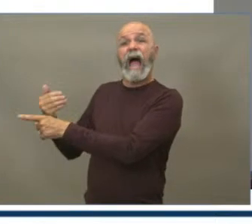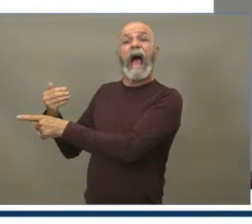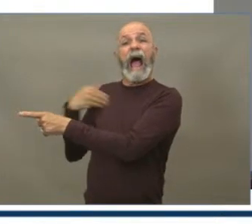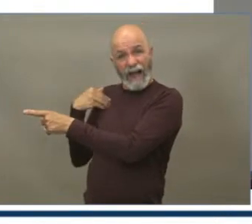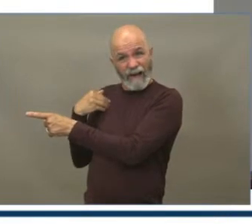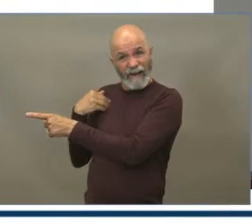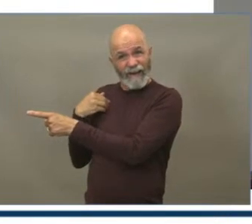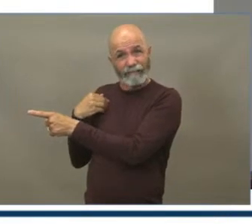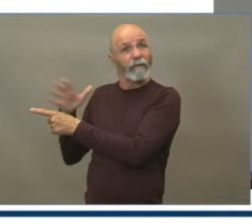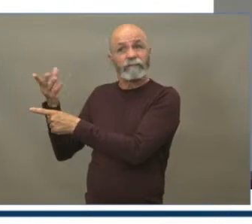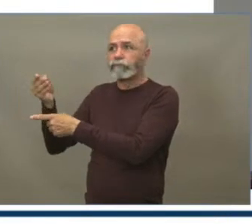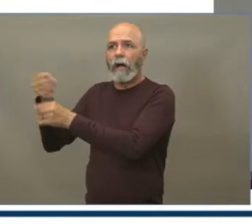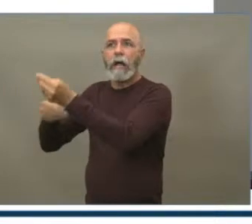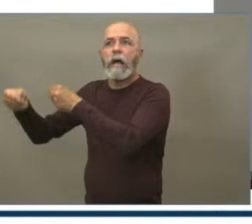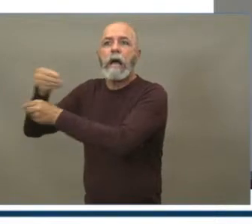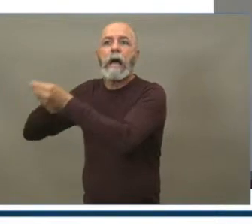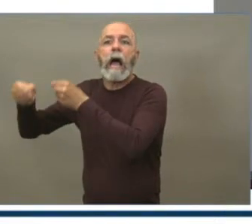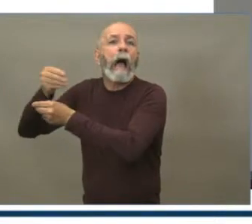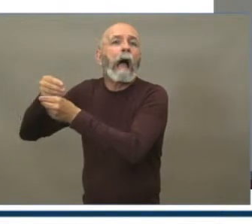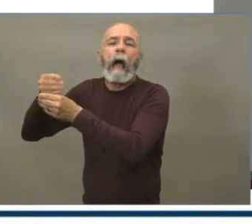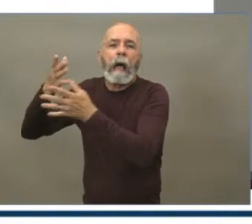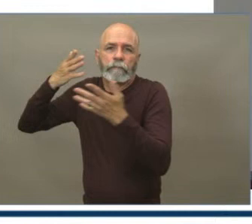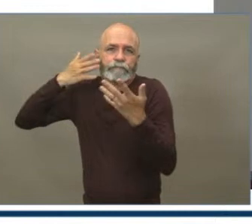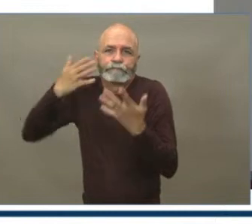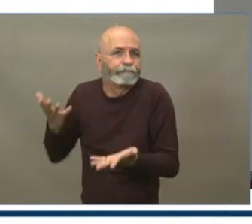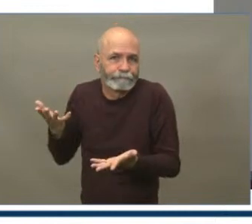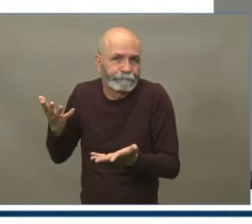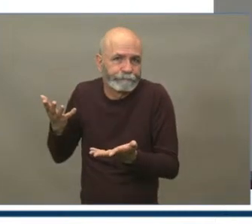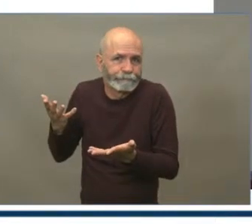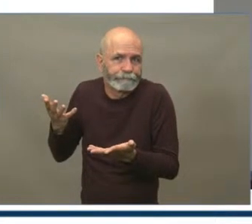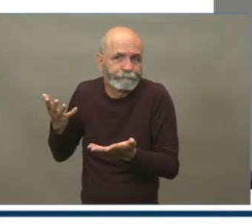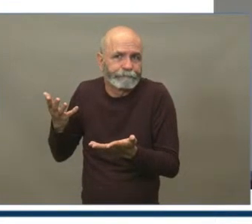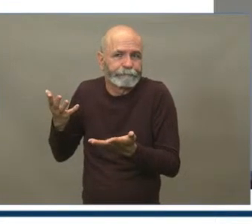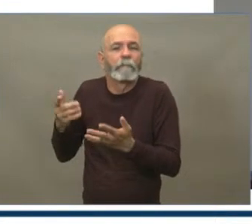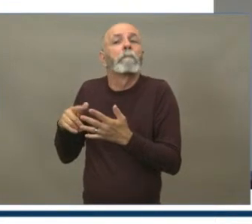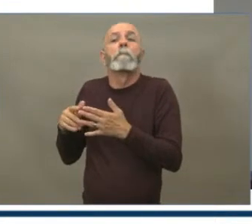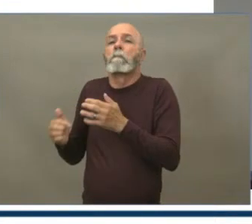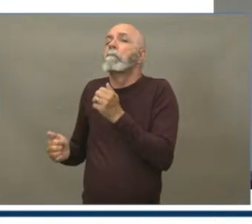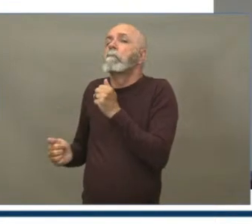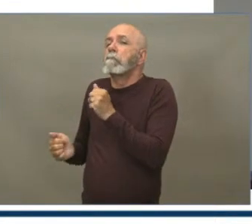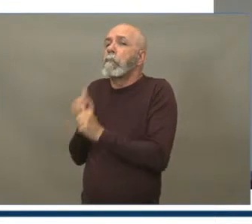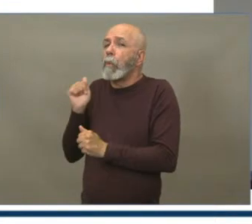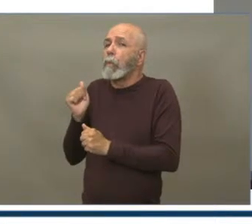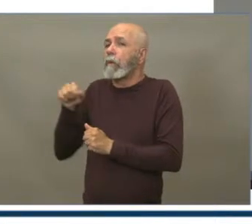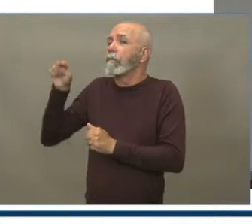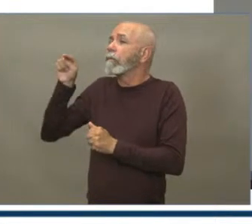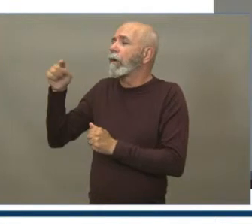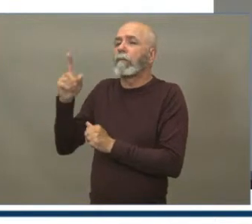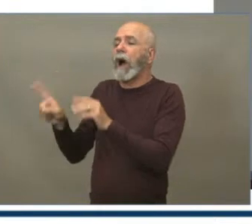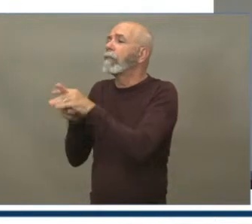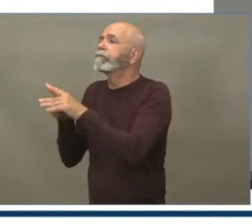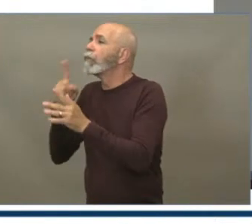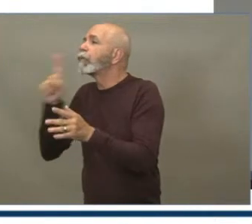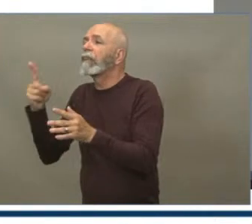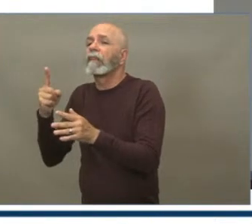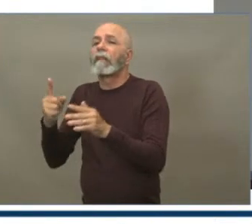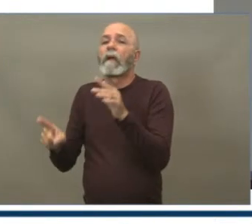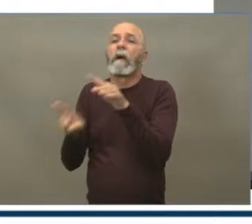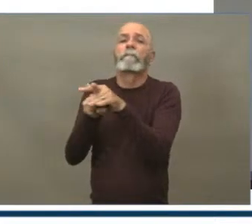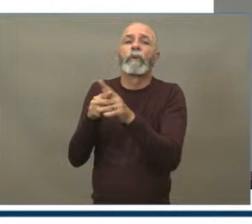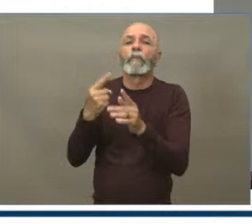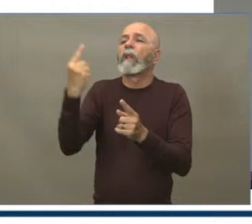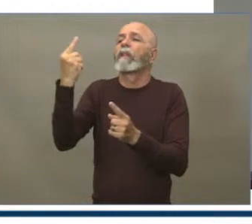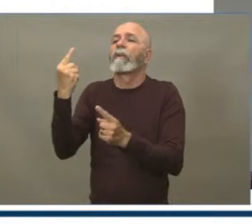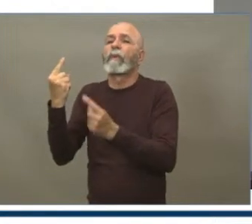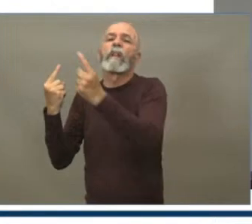of the virus in that child care center. The majority of cases we've had are isolated cases from the community that happen to be attending or working